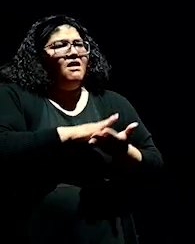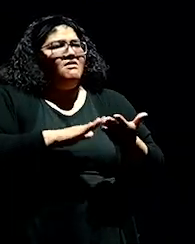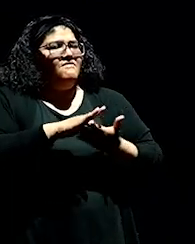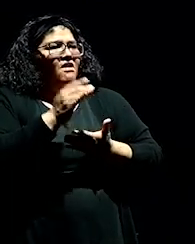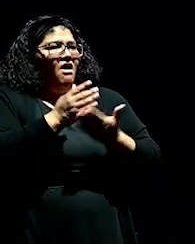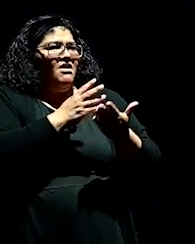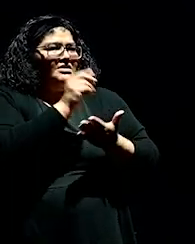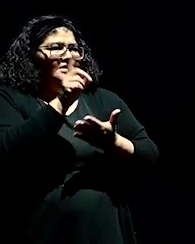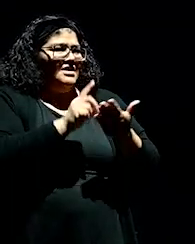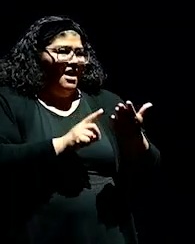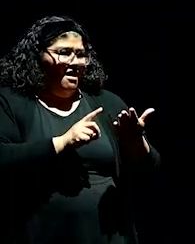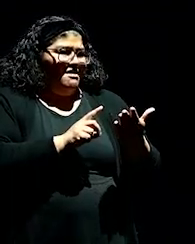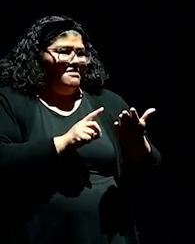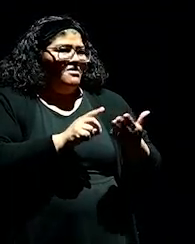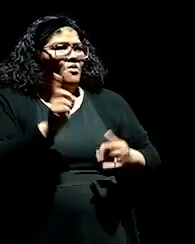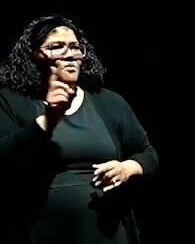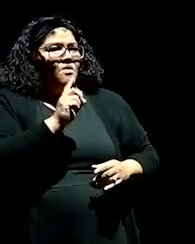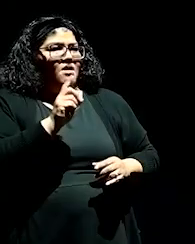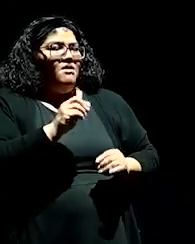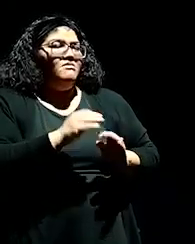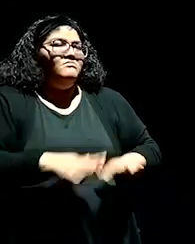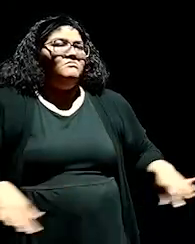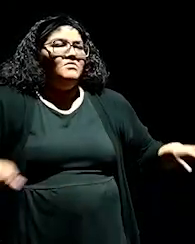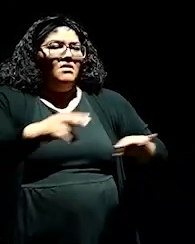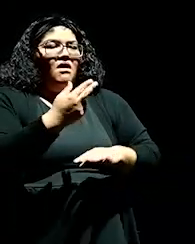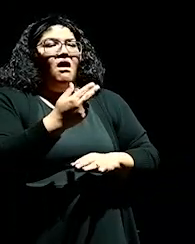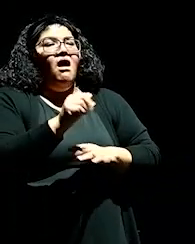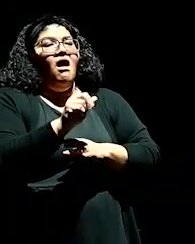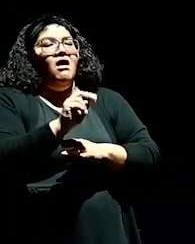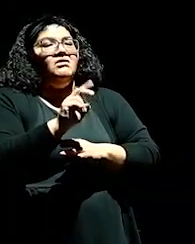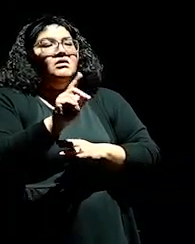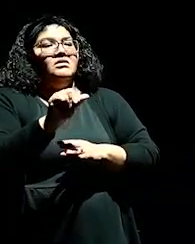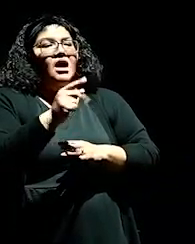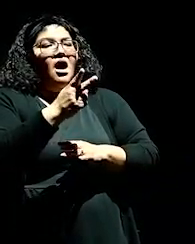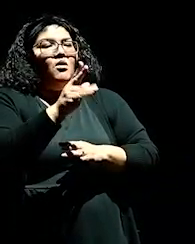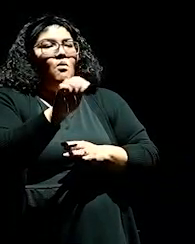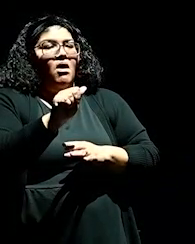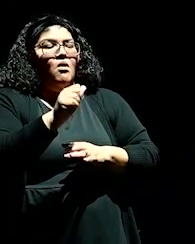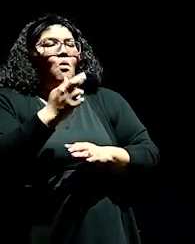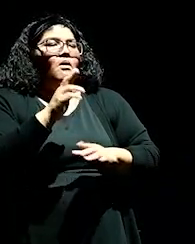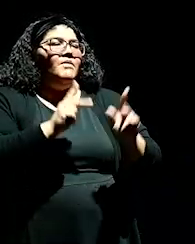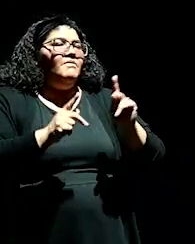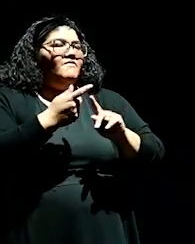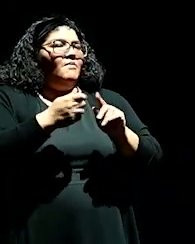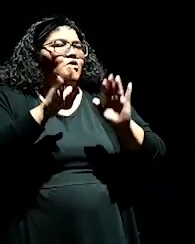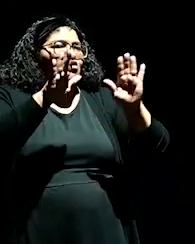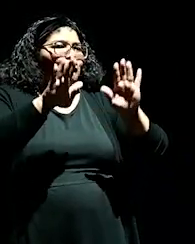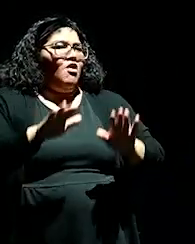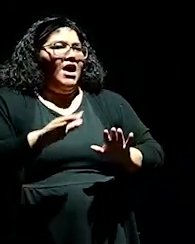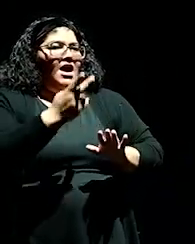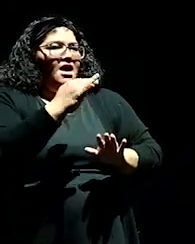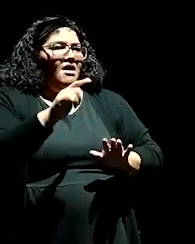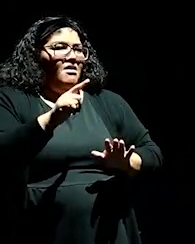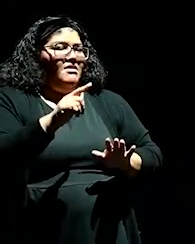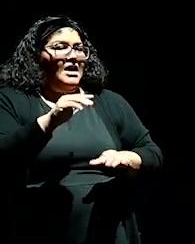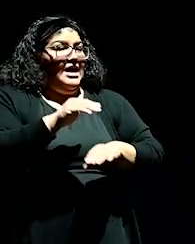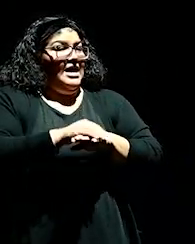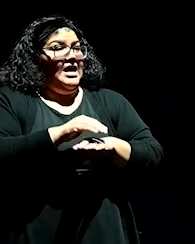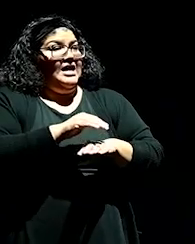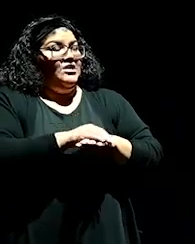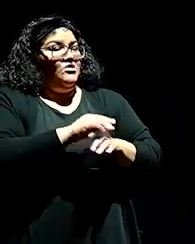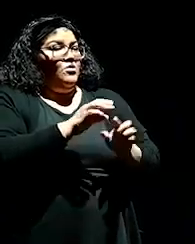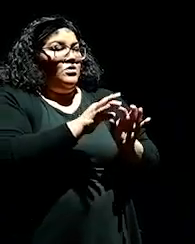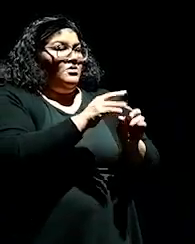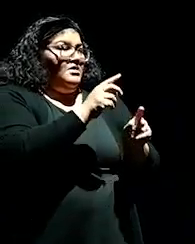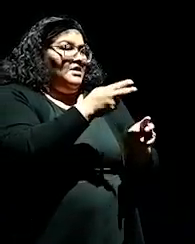was built on the traditional territory of the Onondaga, or people of the Great Hill. In English, they are known as Seneca